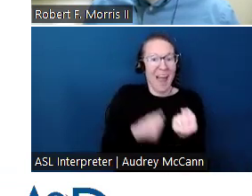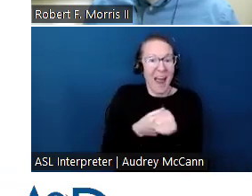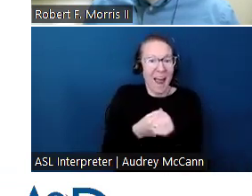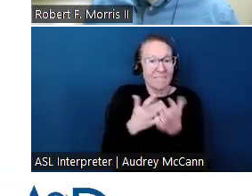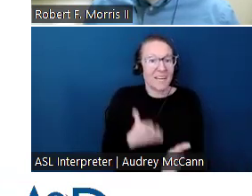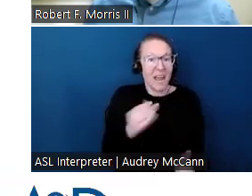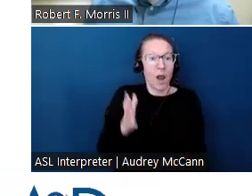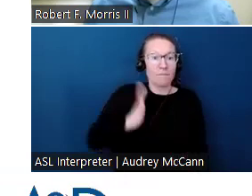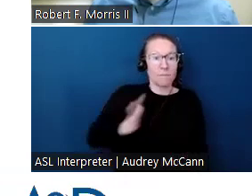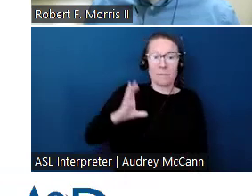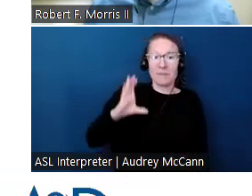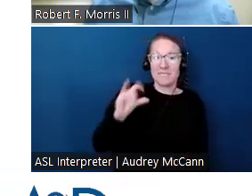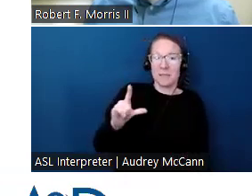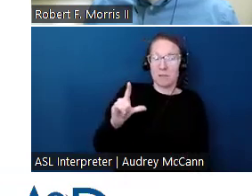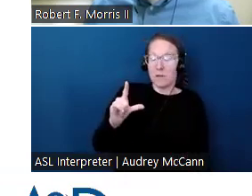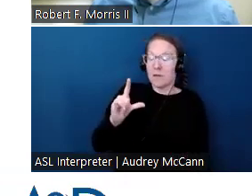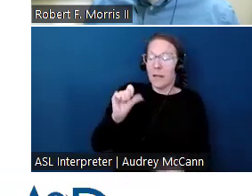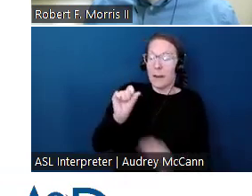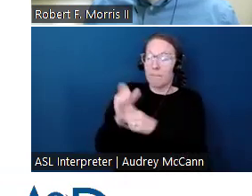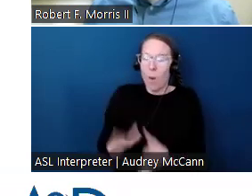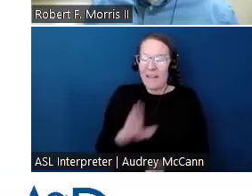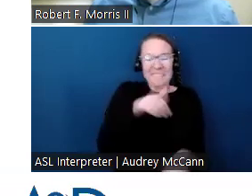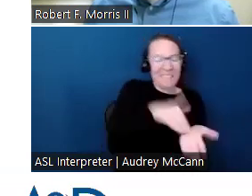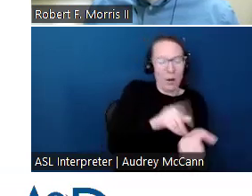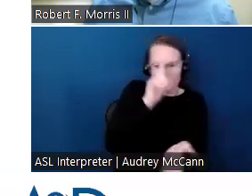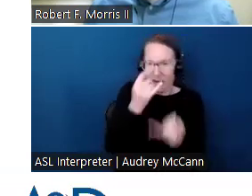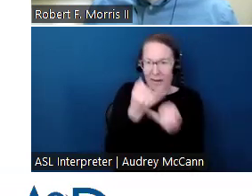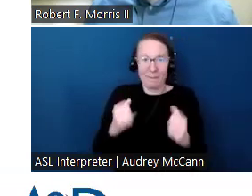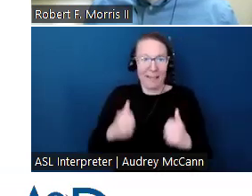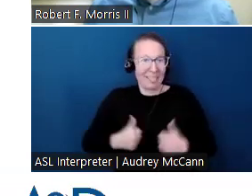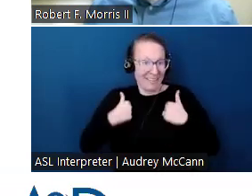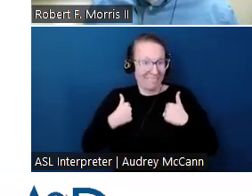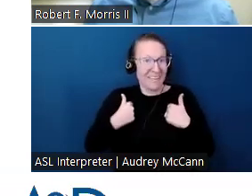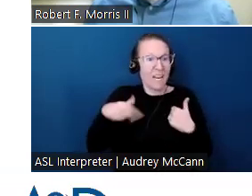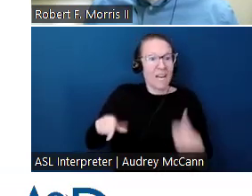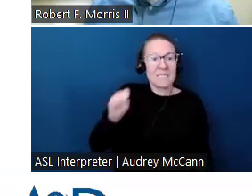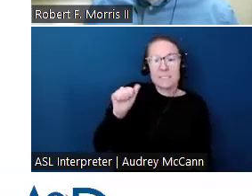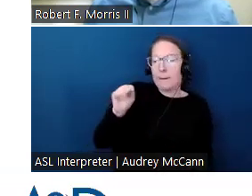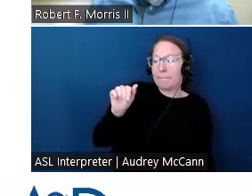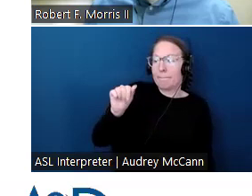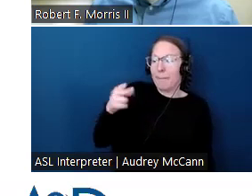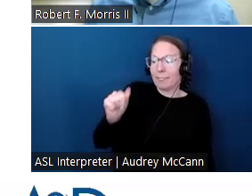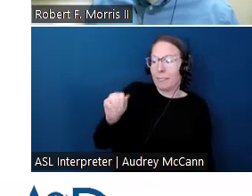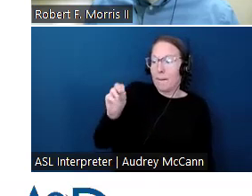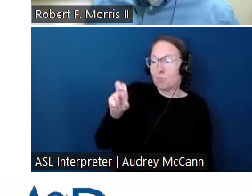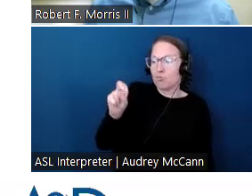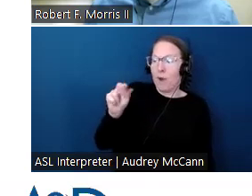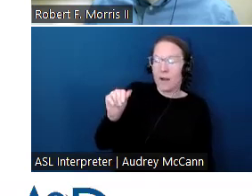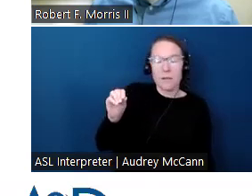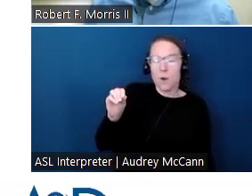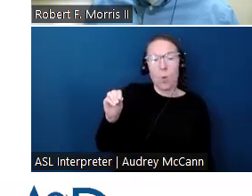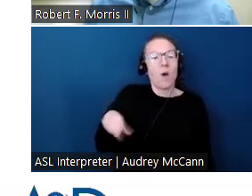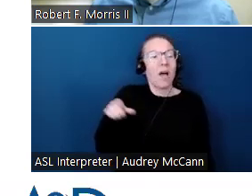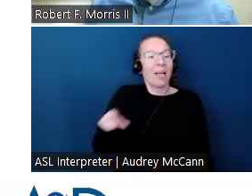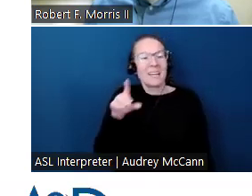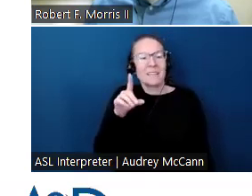SIL employee, or excuse me, Center for Independent Living, or SIL employee, Samantha Moreno, about debunking myths about working